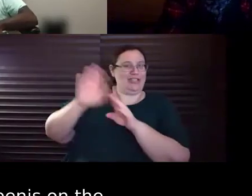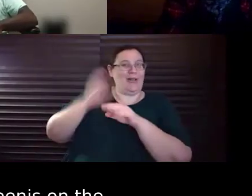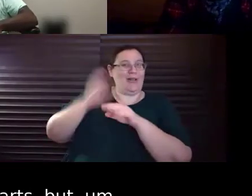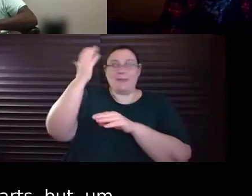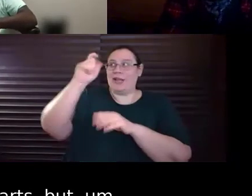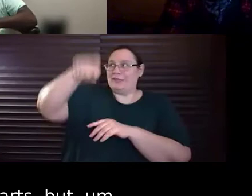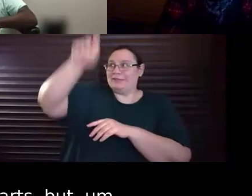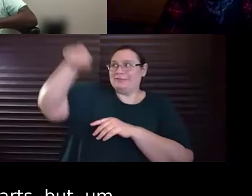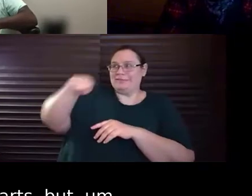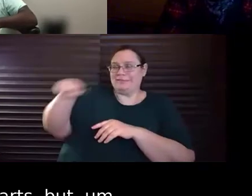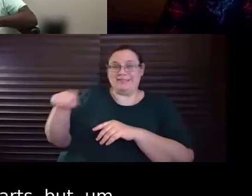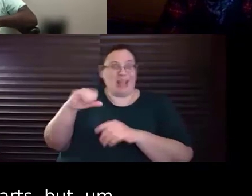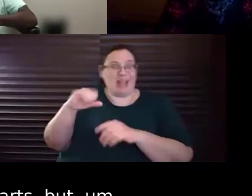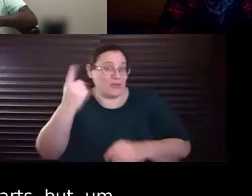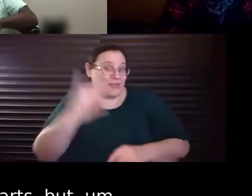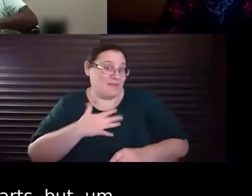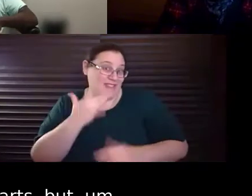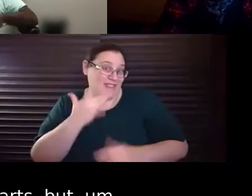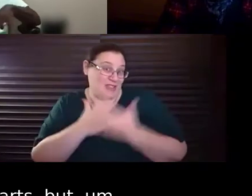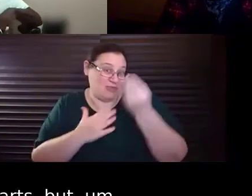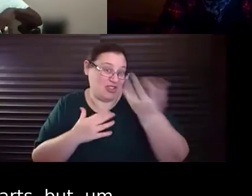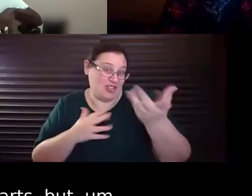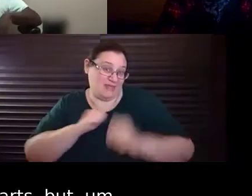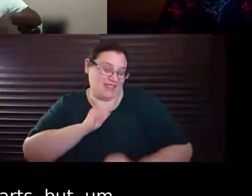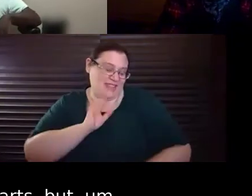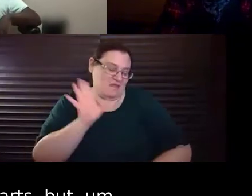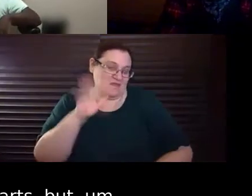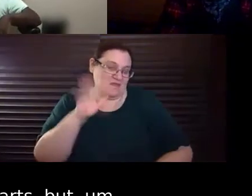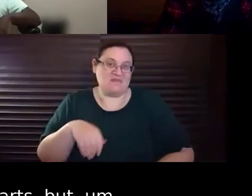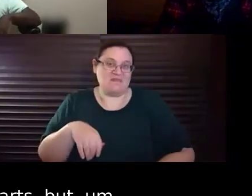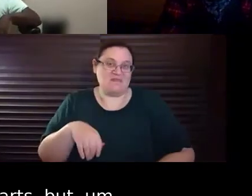actually was one of my favorite parts, but yeah.